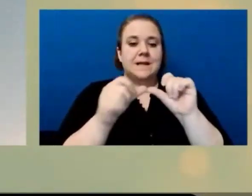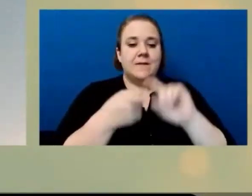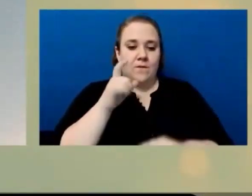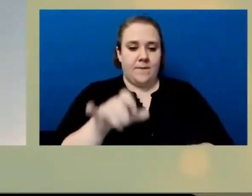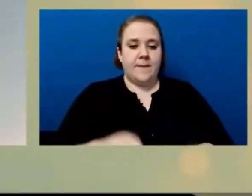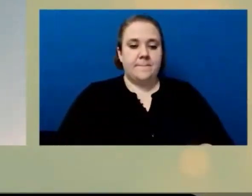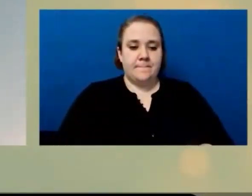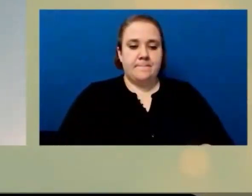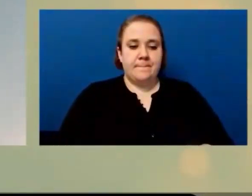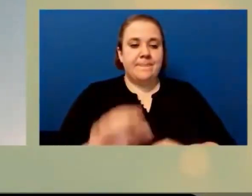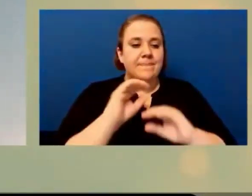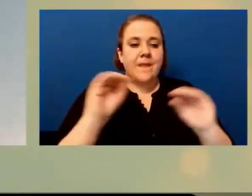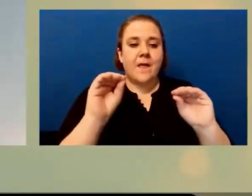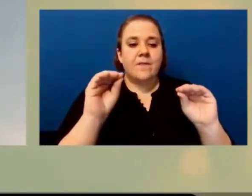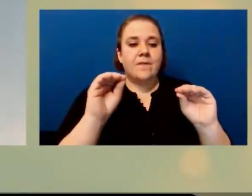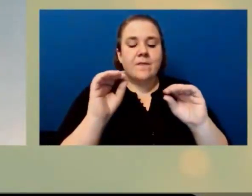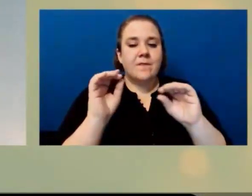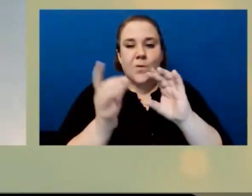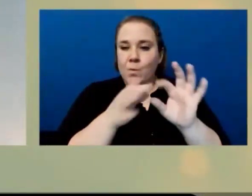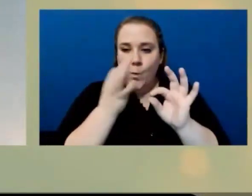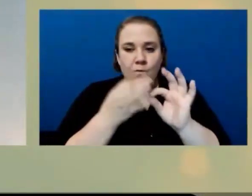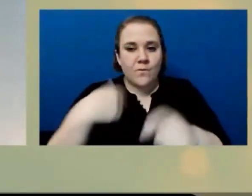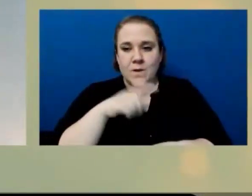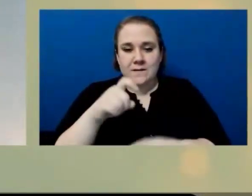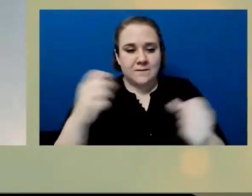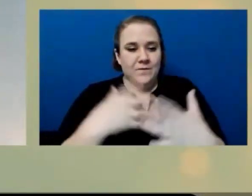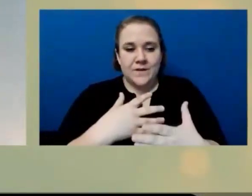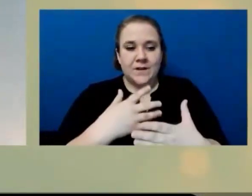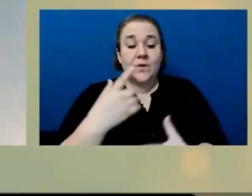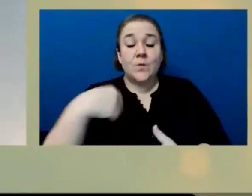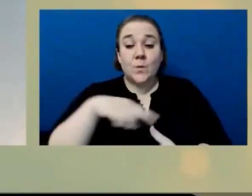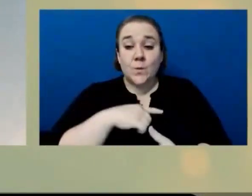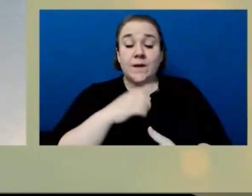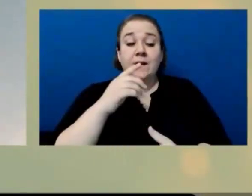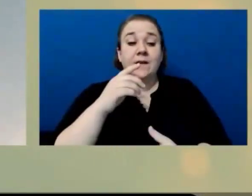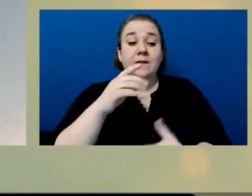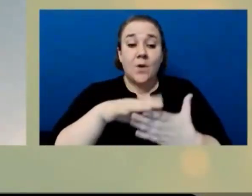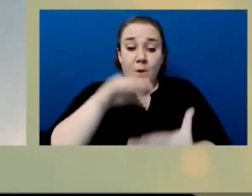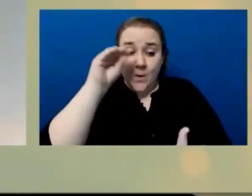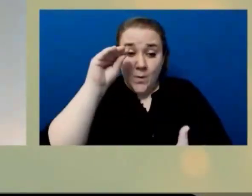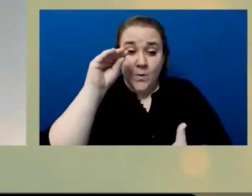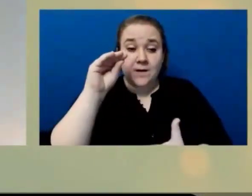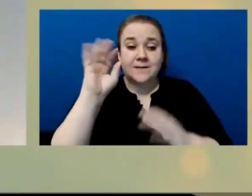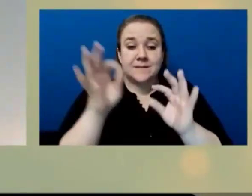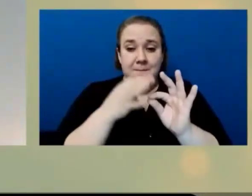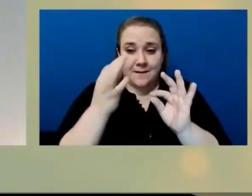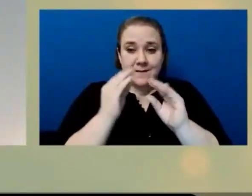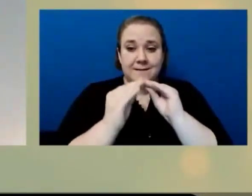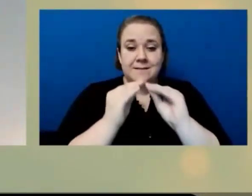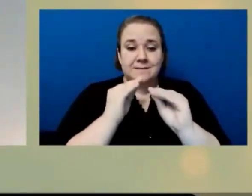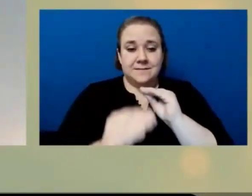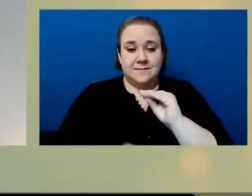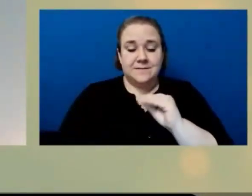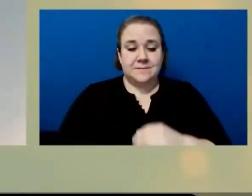rage together and dance and rejoice together. And with the strong threaded needle of our